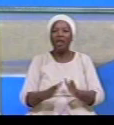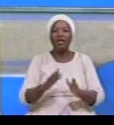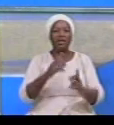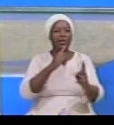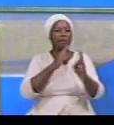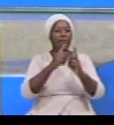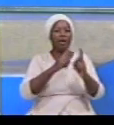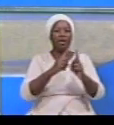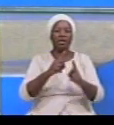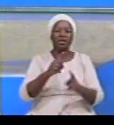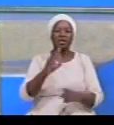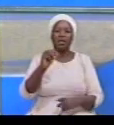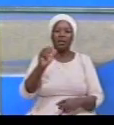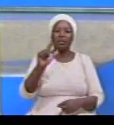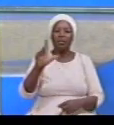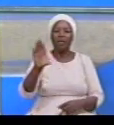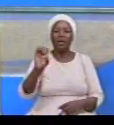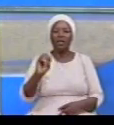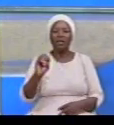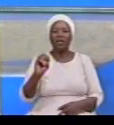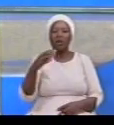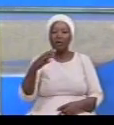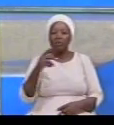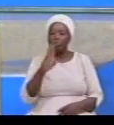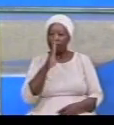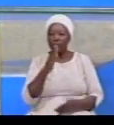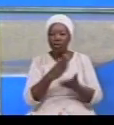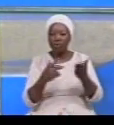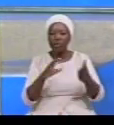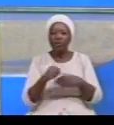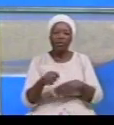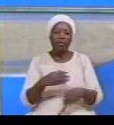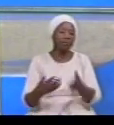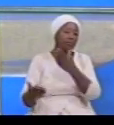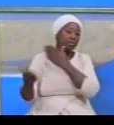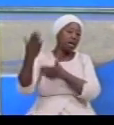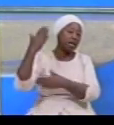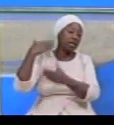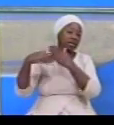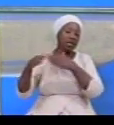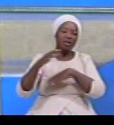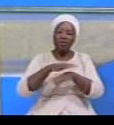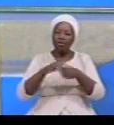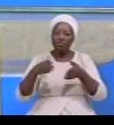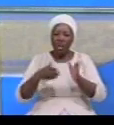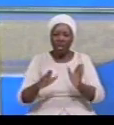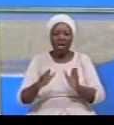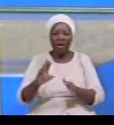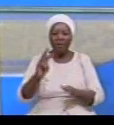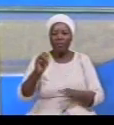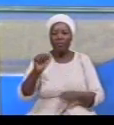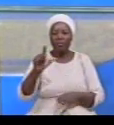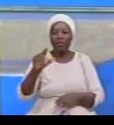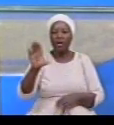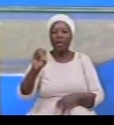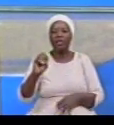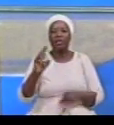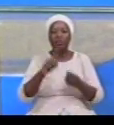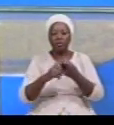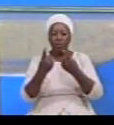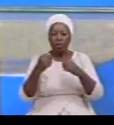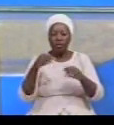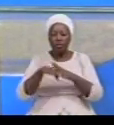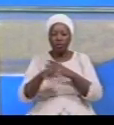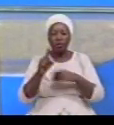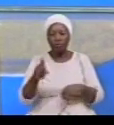past. Don't allow malice to come in with you into the new life. Then he says,